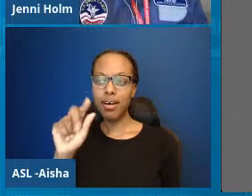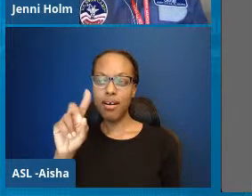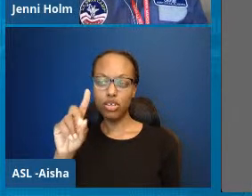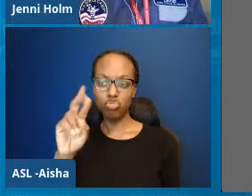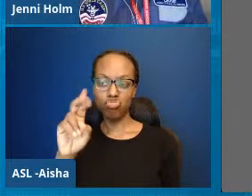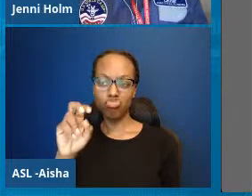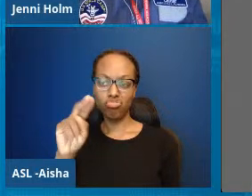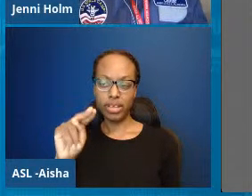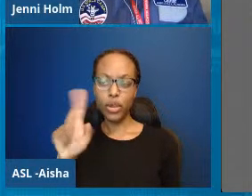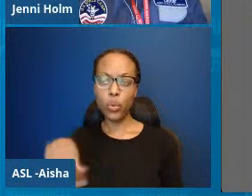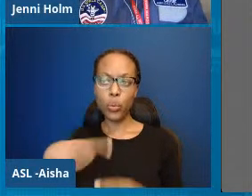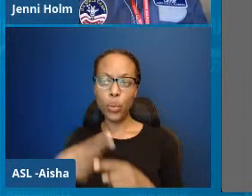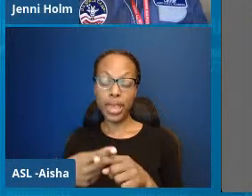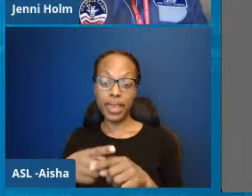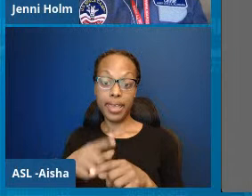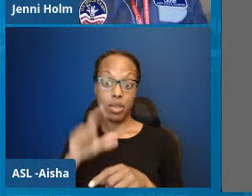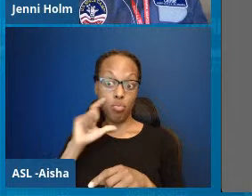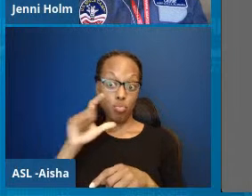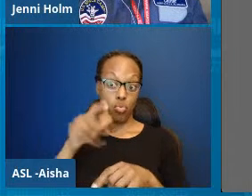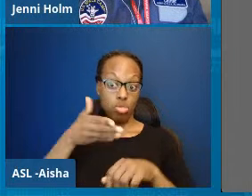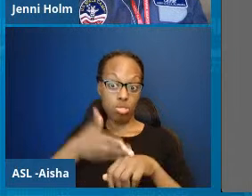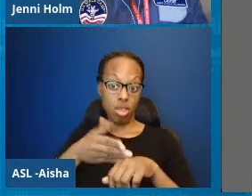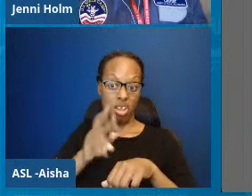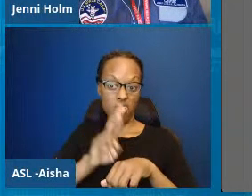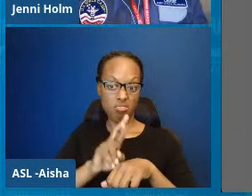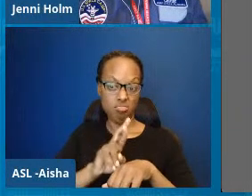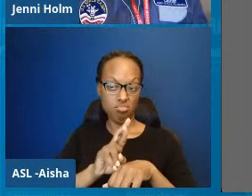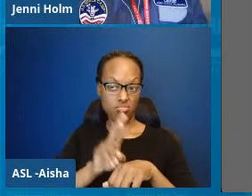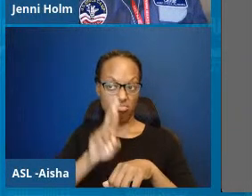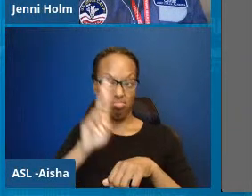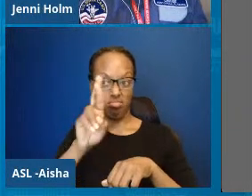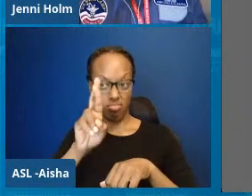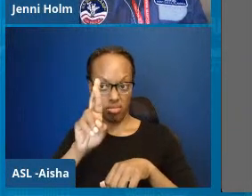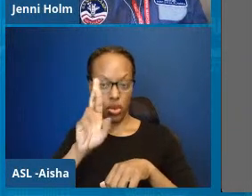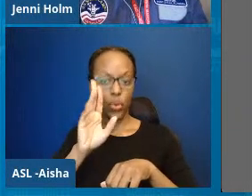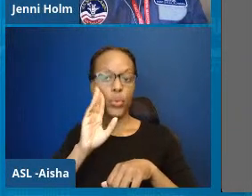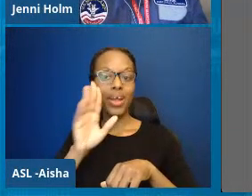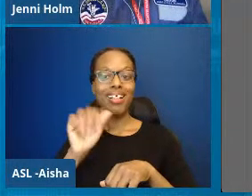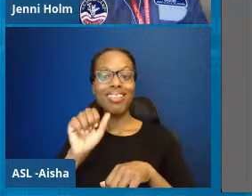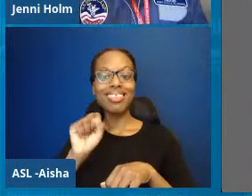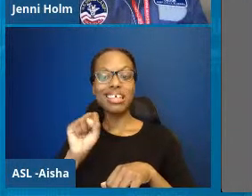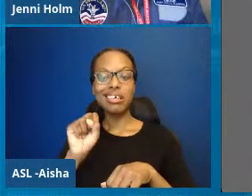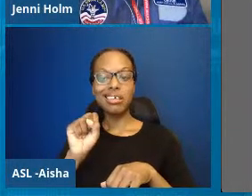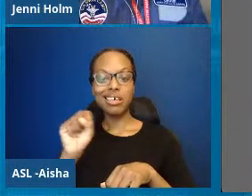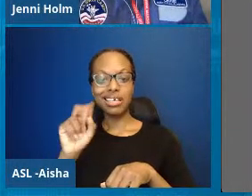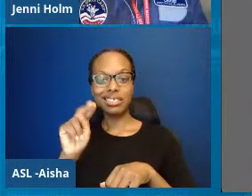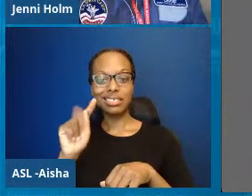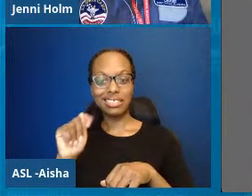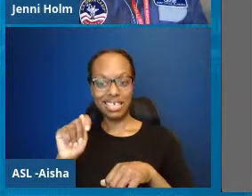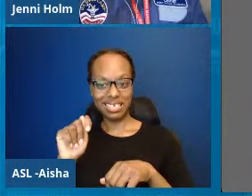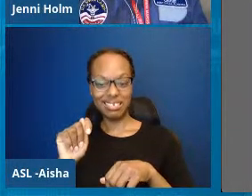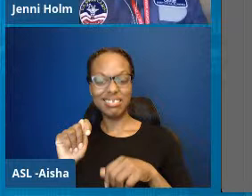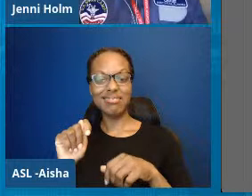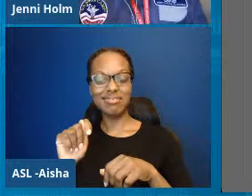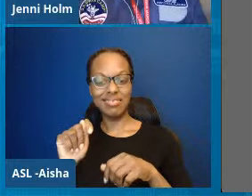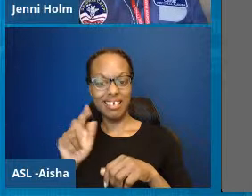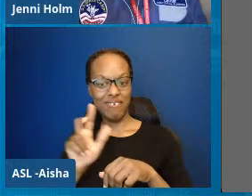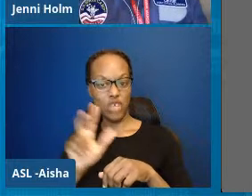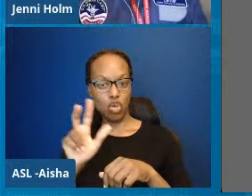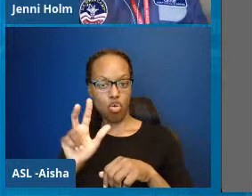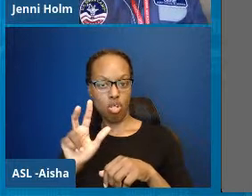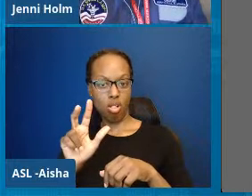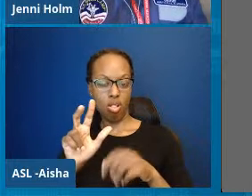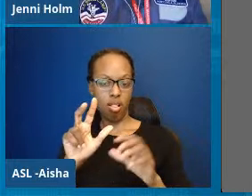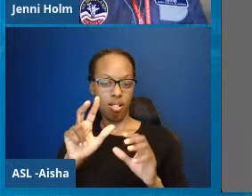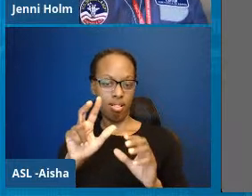again. They were about to have the ascent vehicle leave the lander, and they were trying to get the engine going in order to leave the